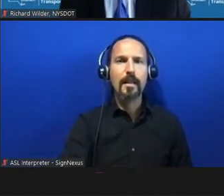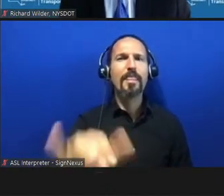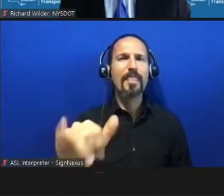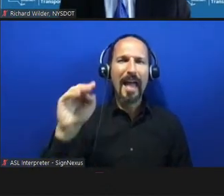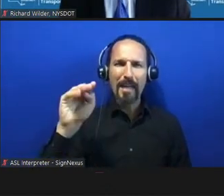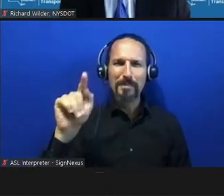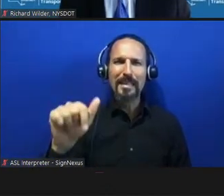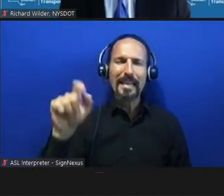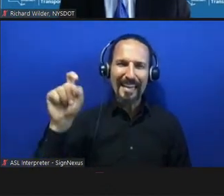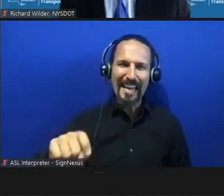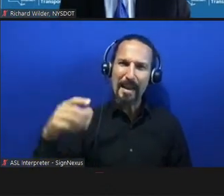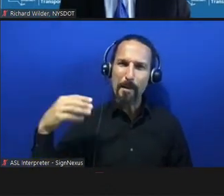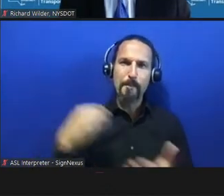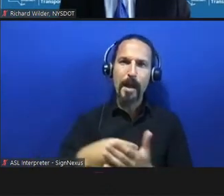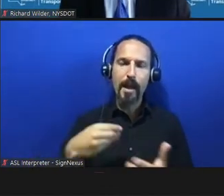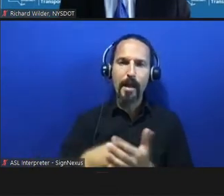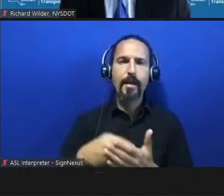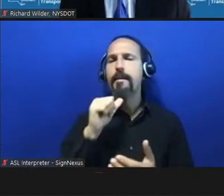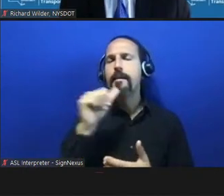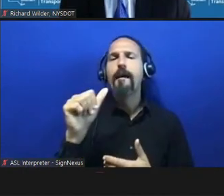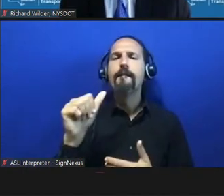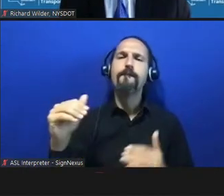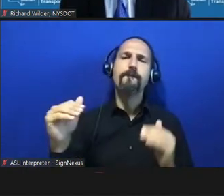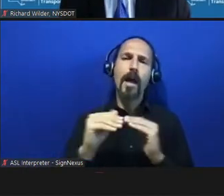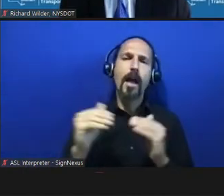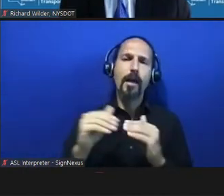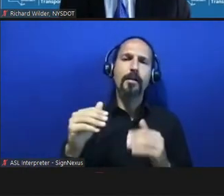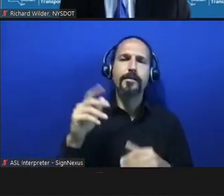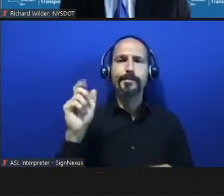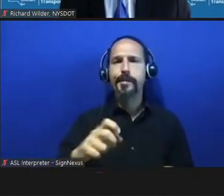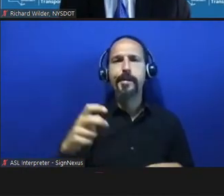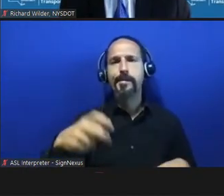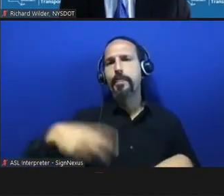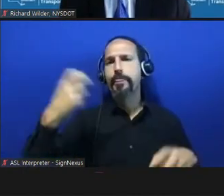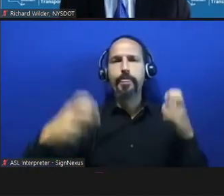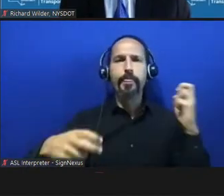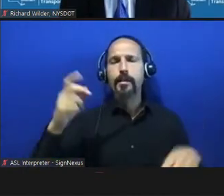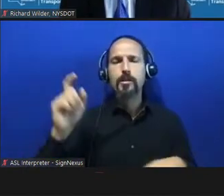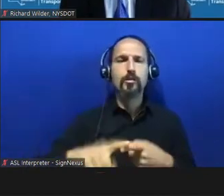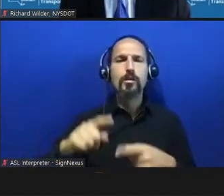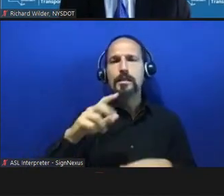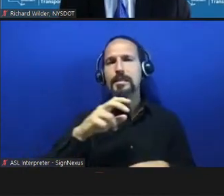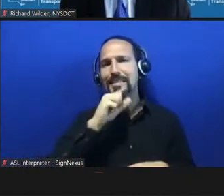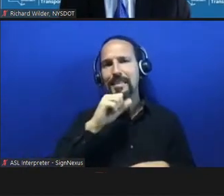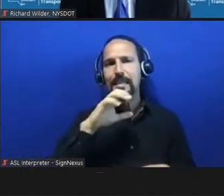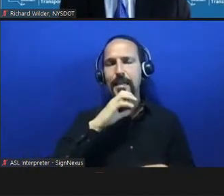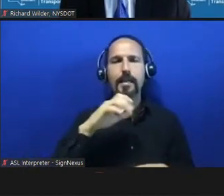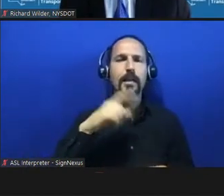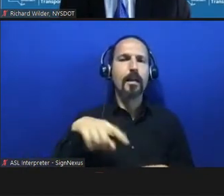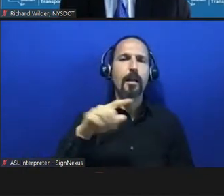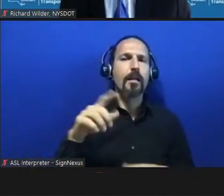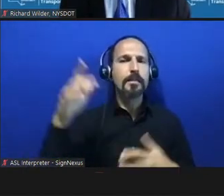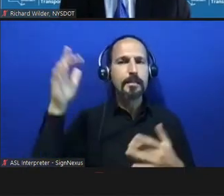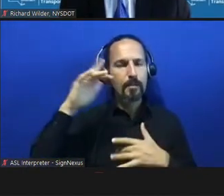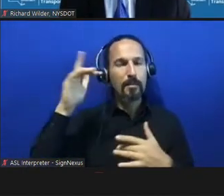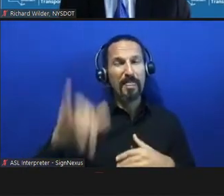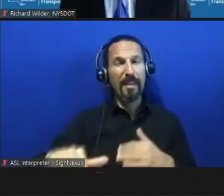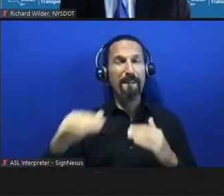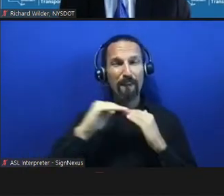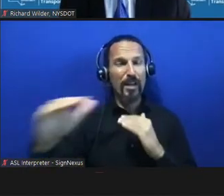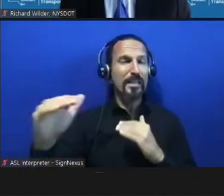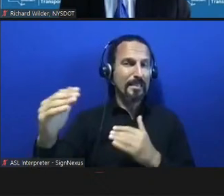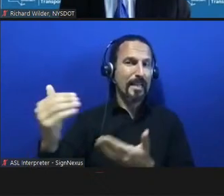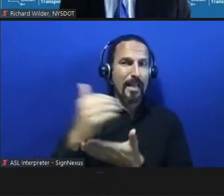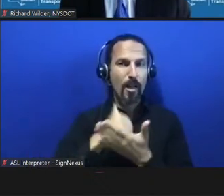money but it is not fair to take the money out of the pockets of sick elderly individuals who are on fixed income